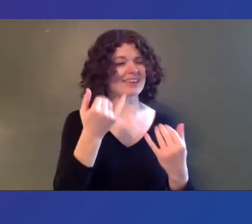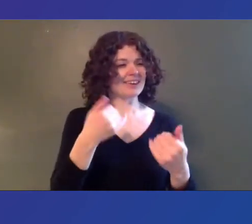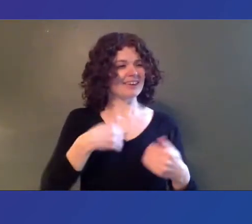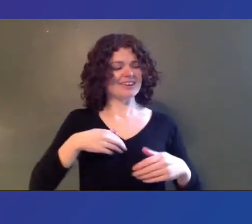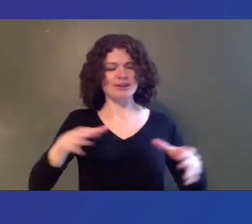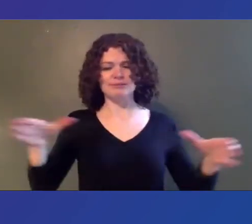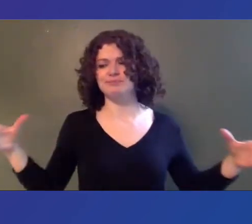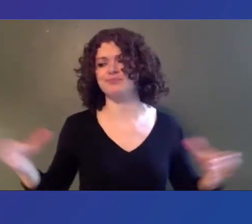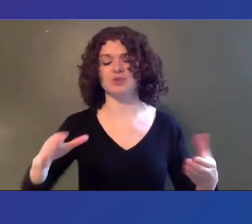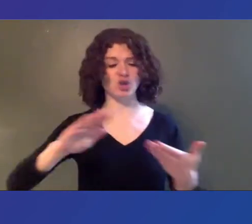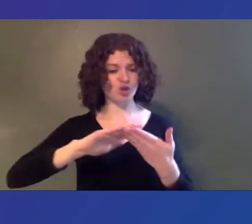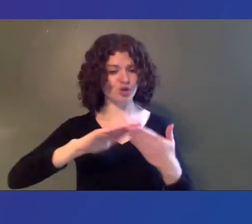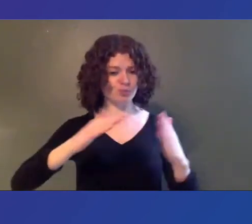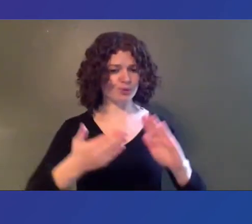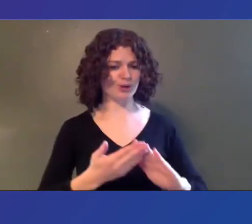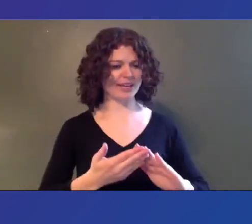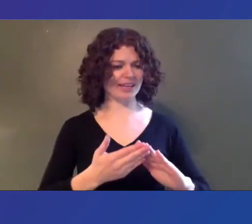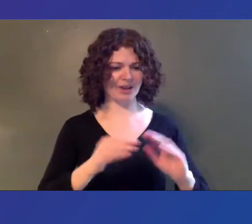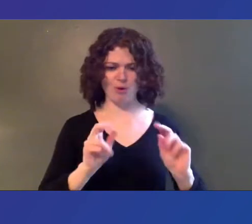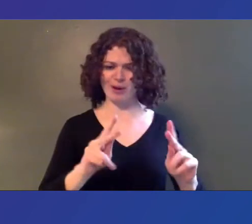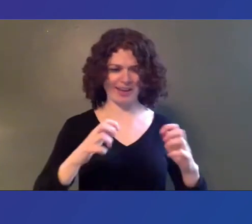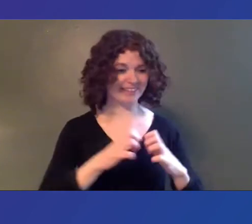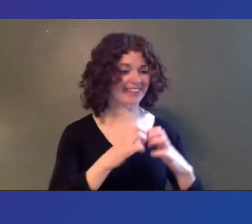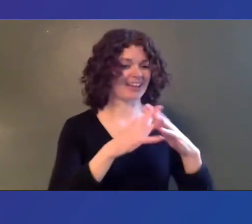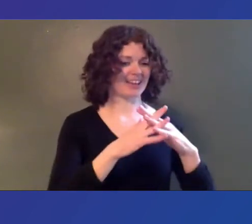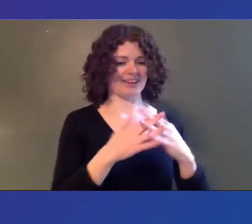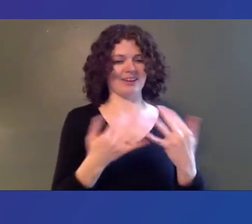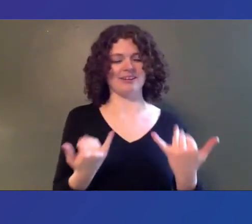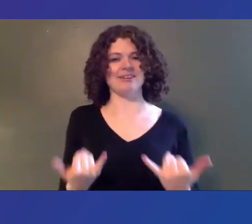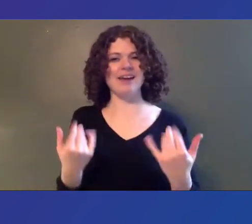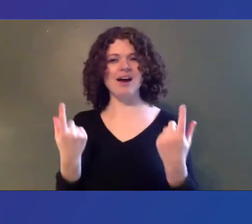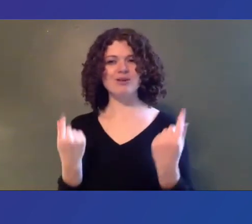it, right? And often dance is sort of the